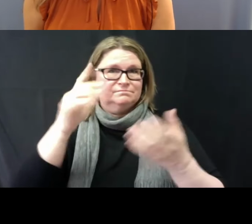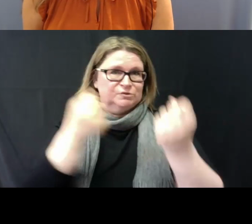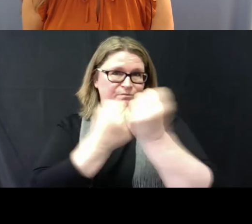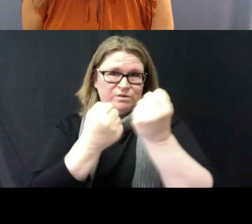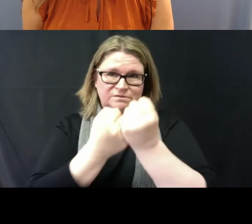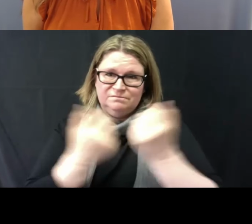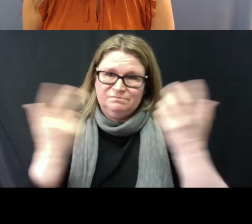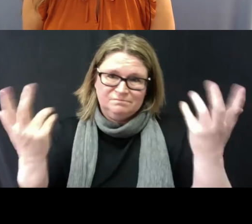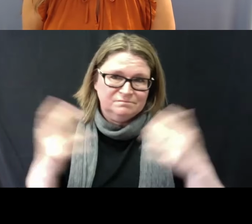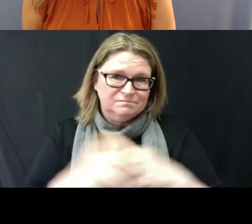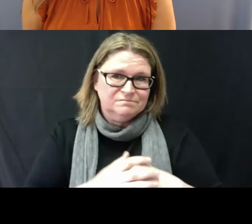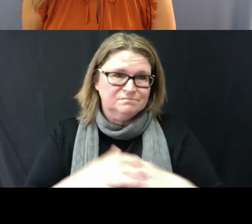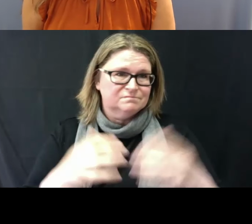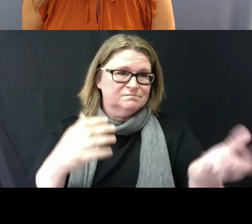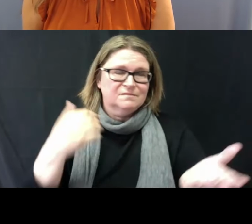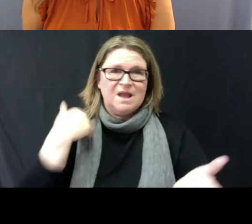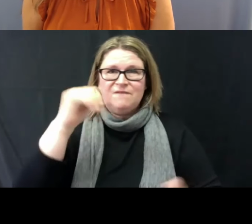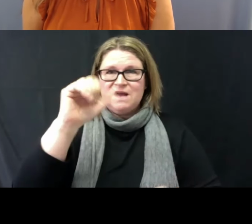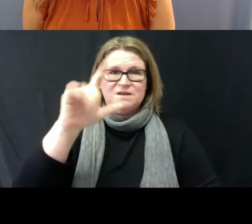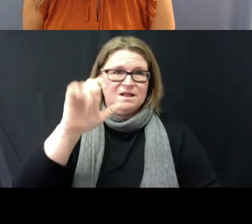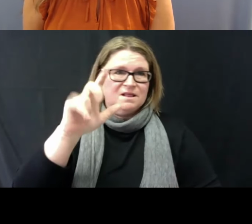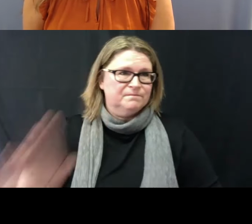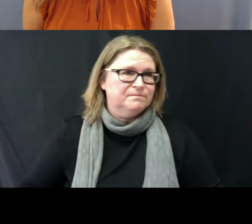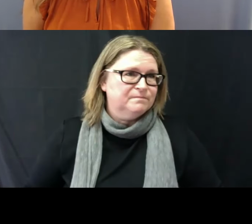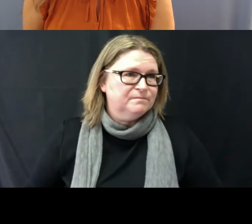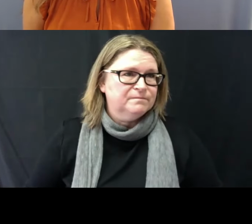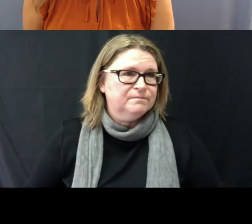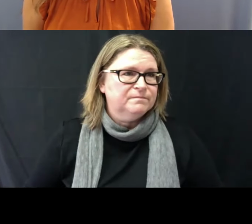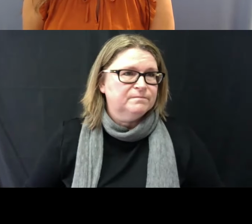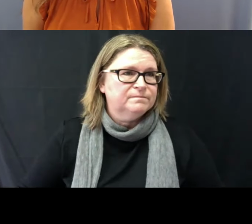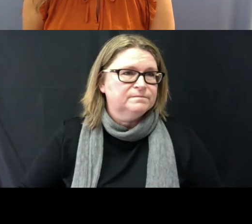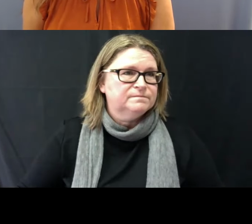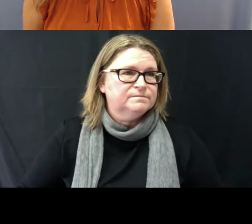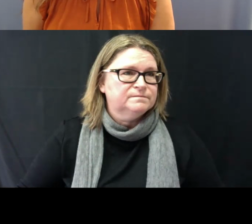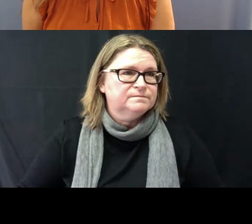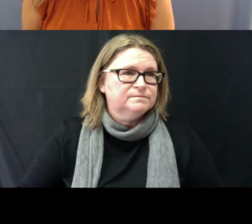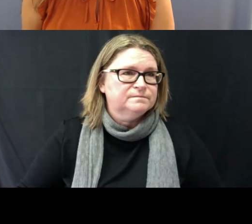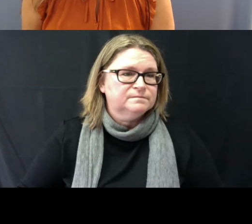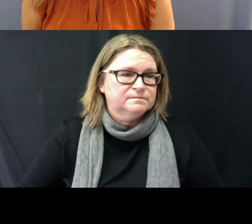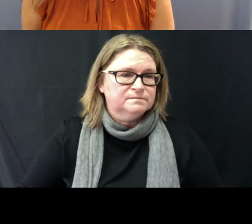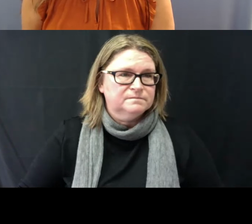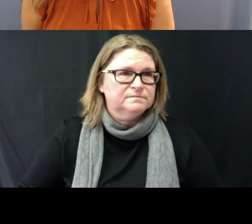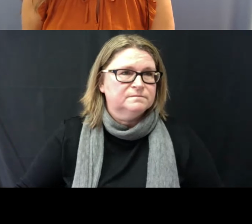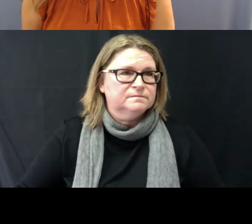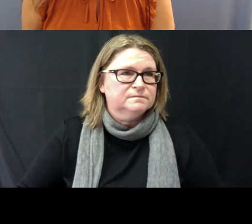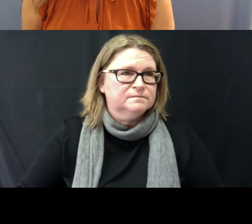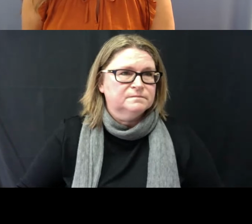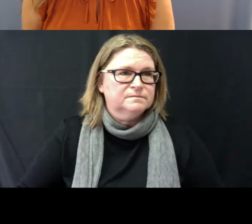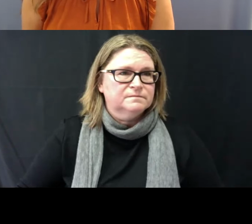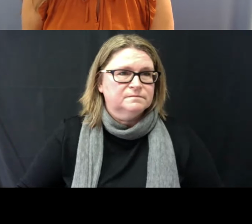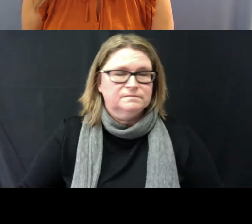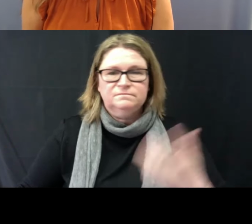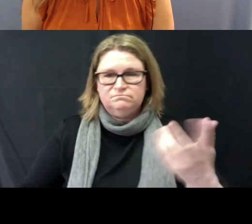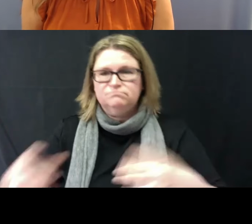have so many outside class ASL related resources. We have our